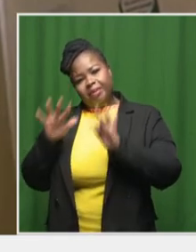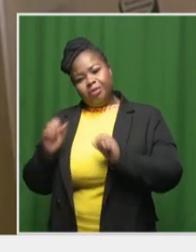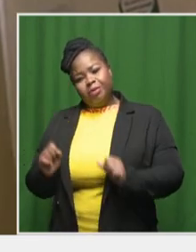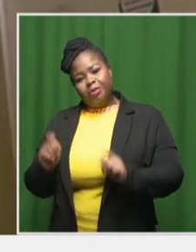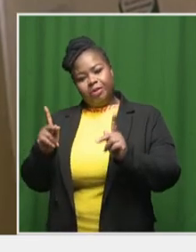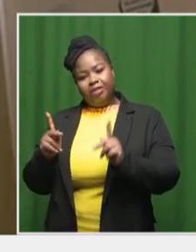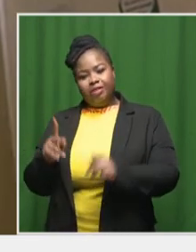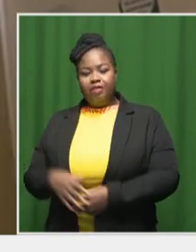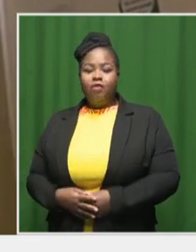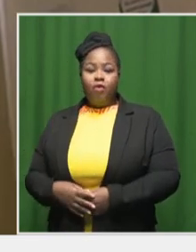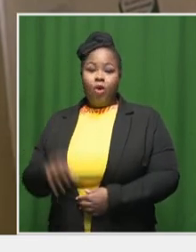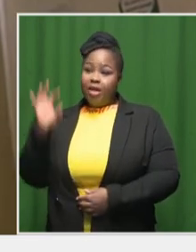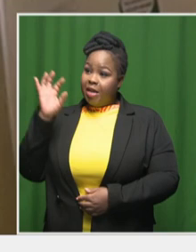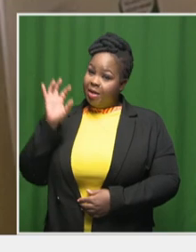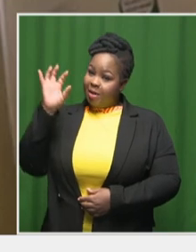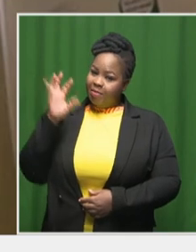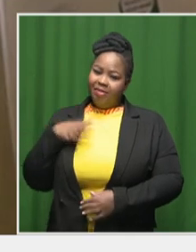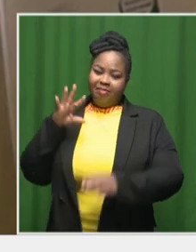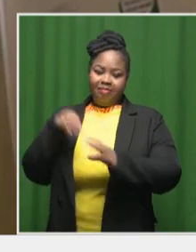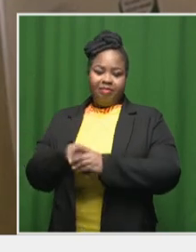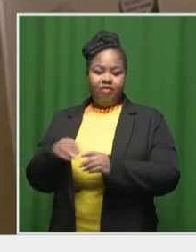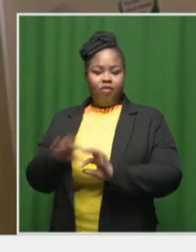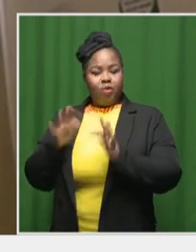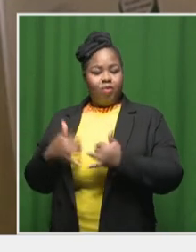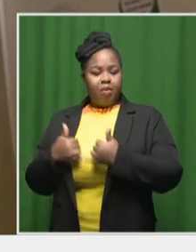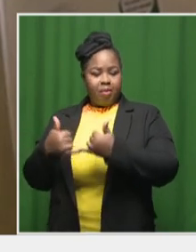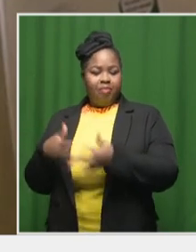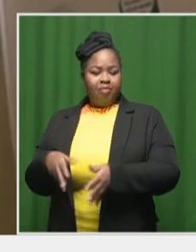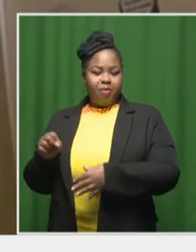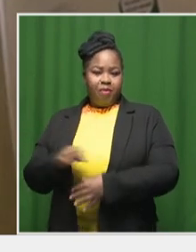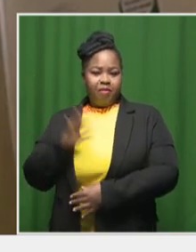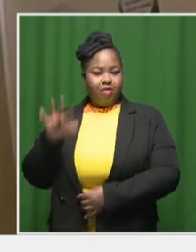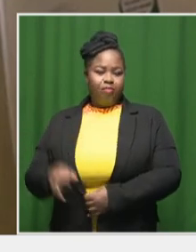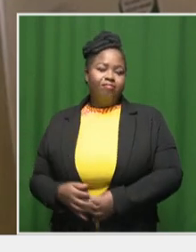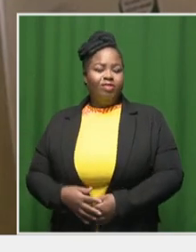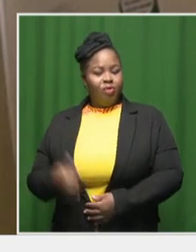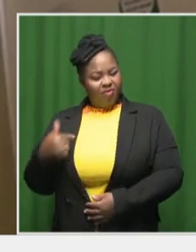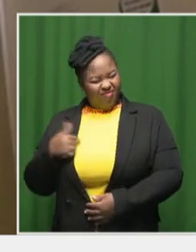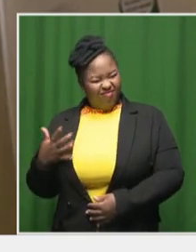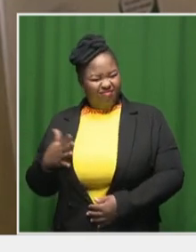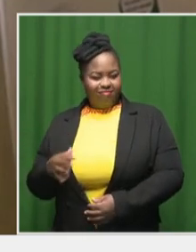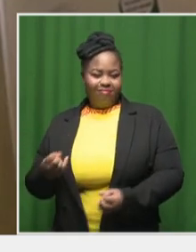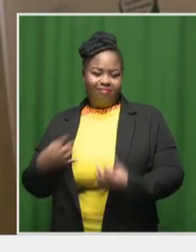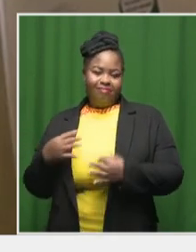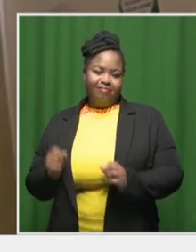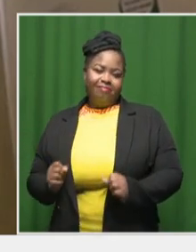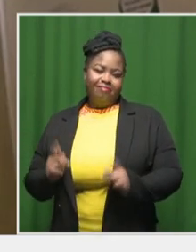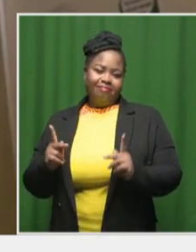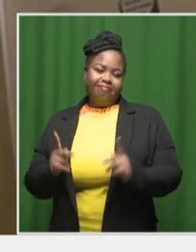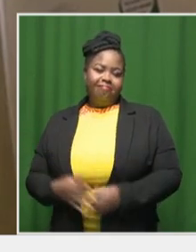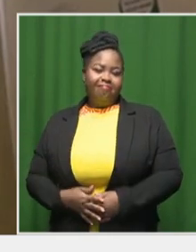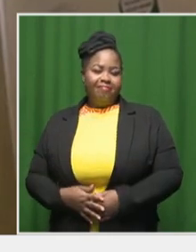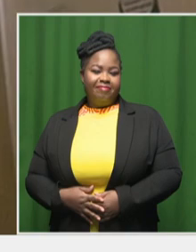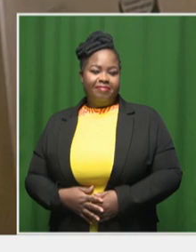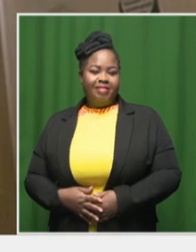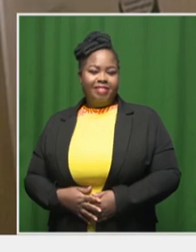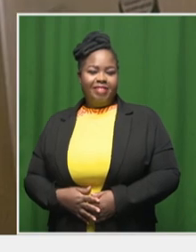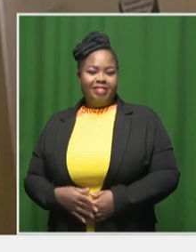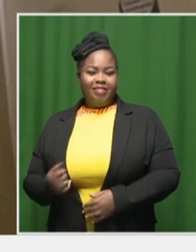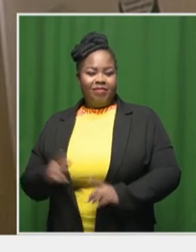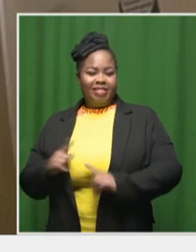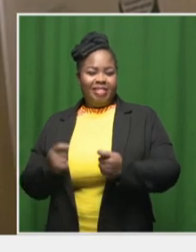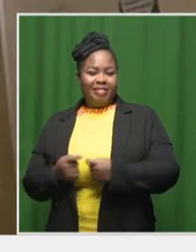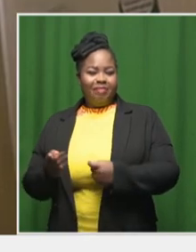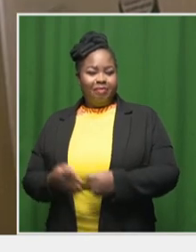play netball and to be part of the Netball World Cup in South Africa. So I wanted to give myself a chance. So really so blessed to be part of the